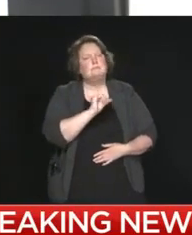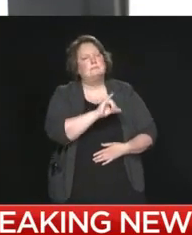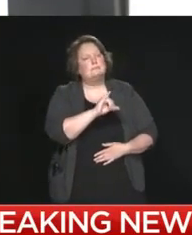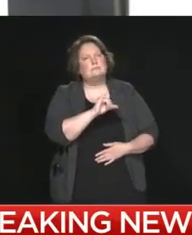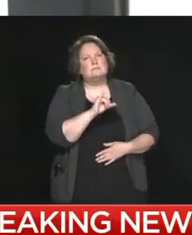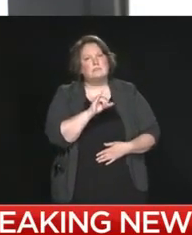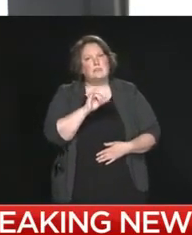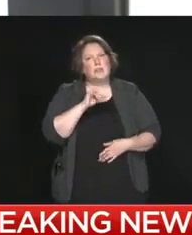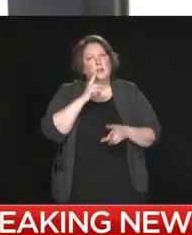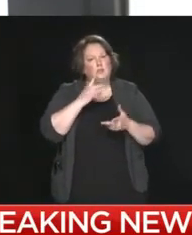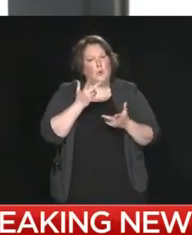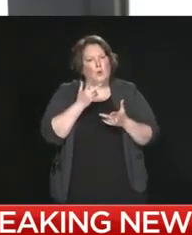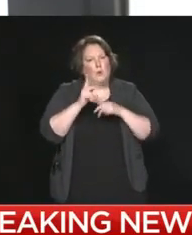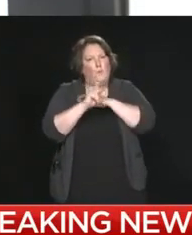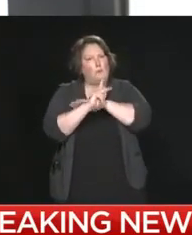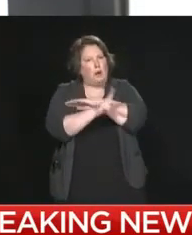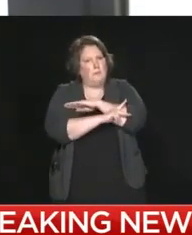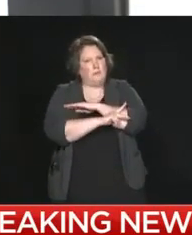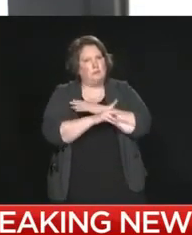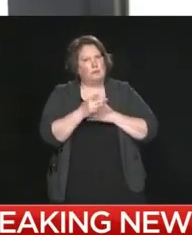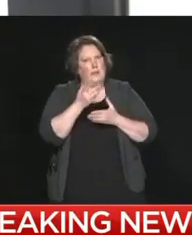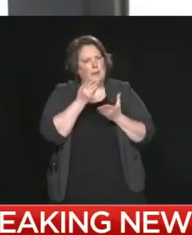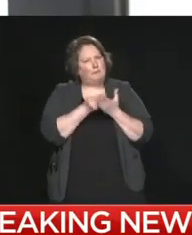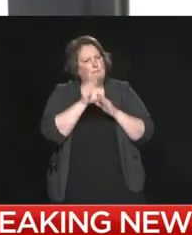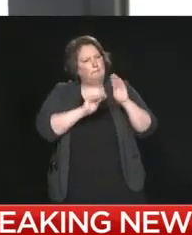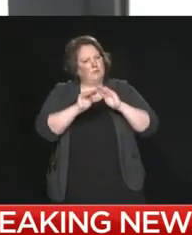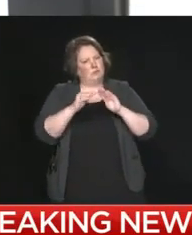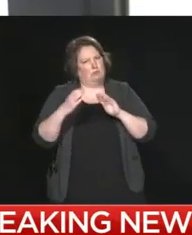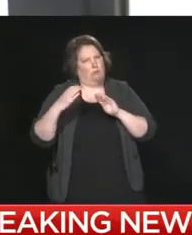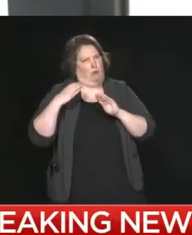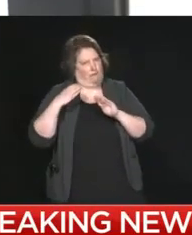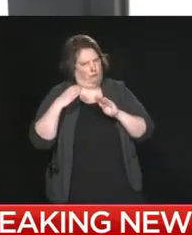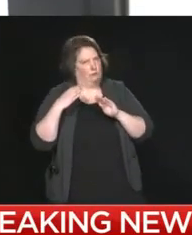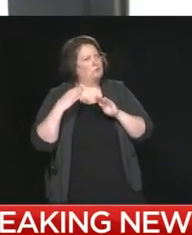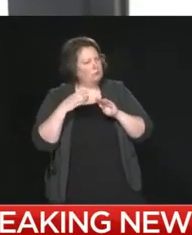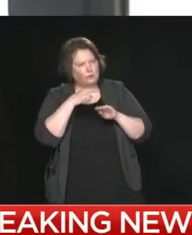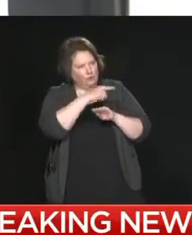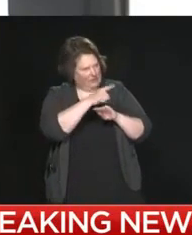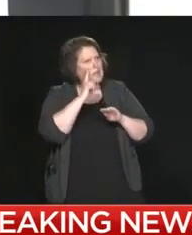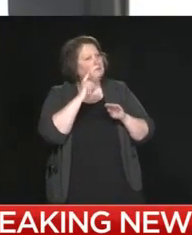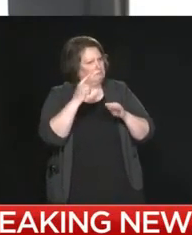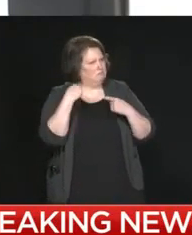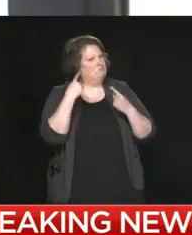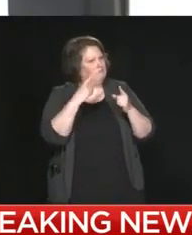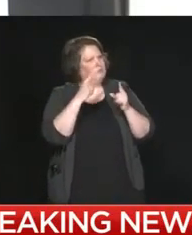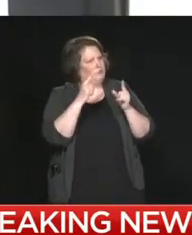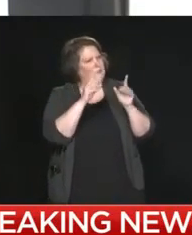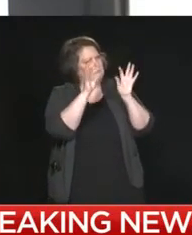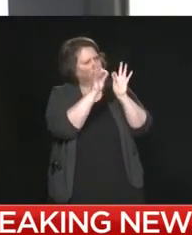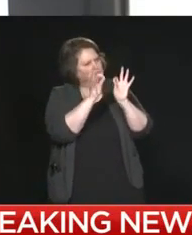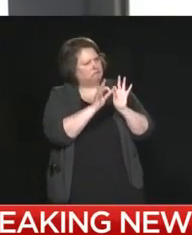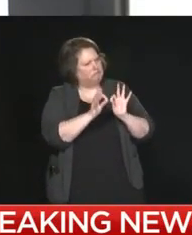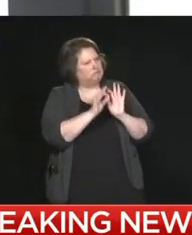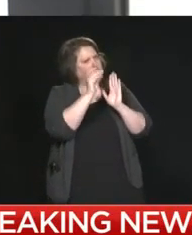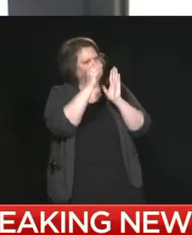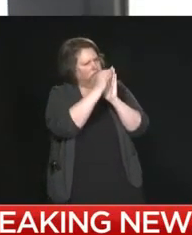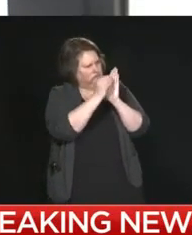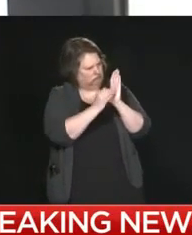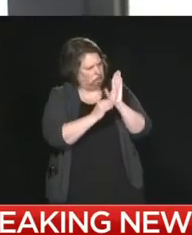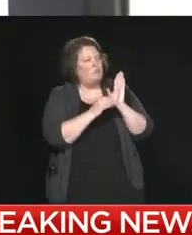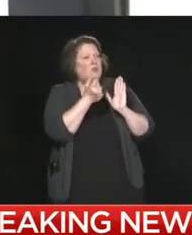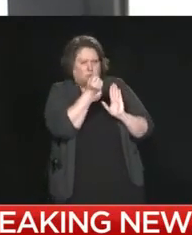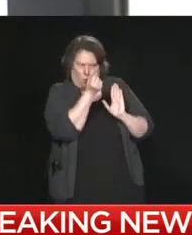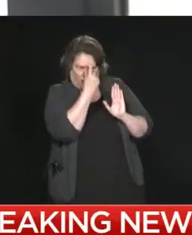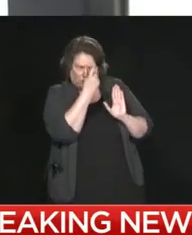Parliamentary Budget Officer has been able to make projections. You've been able to cost all of your programs to date. I know what you're saying about the unpredictability of the